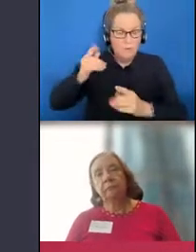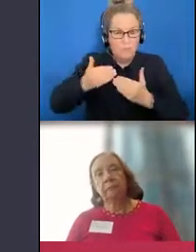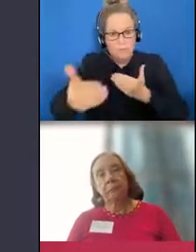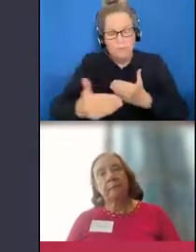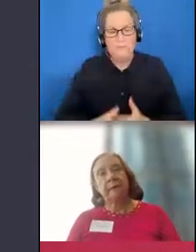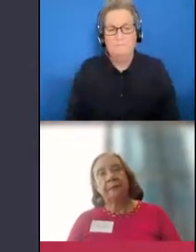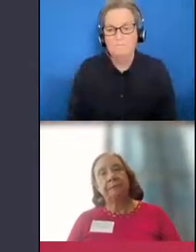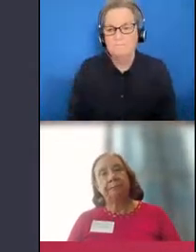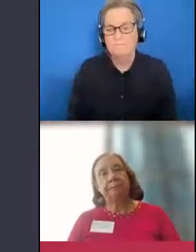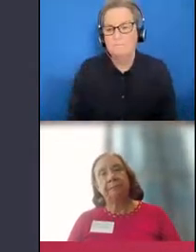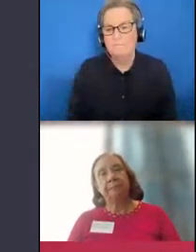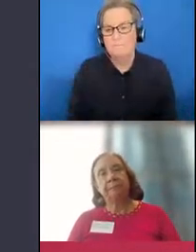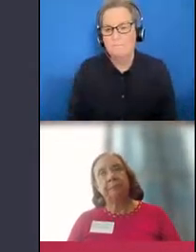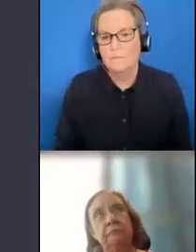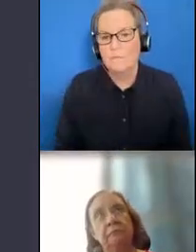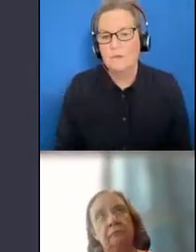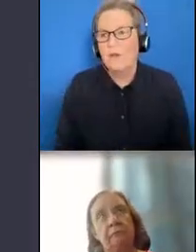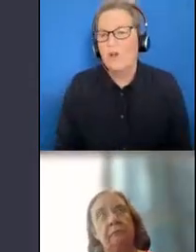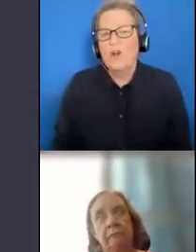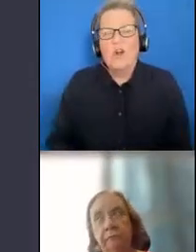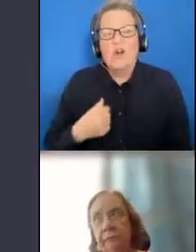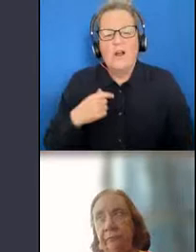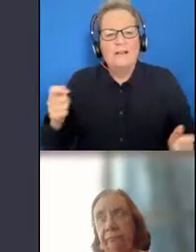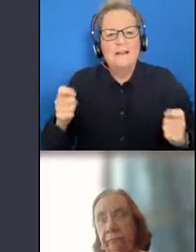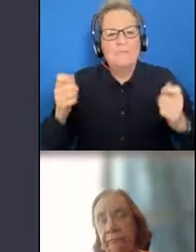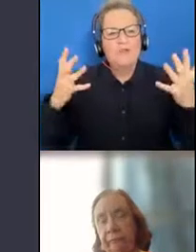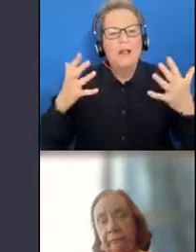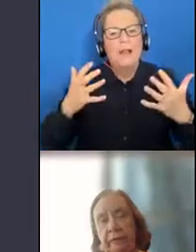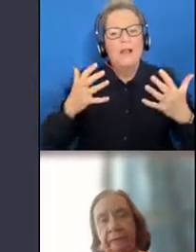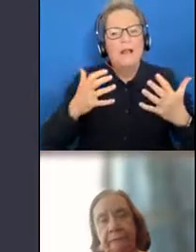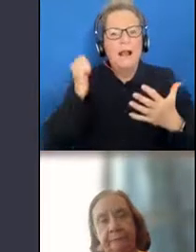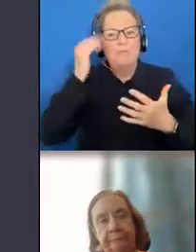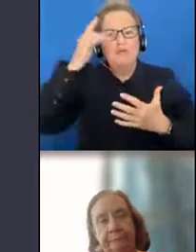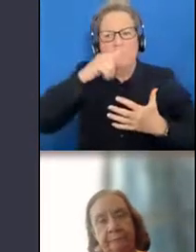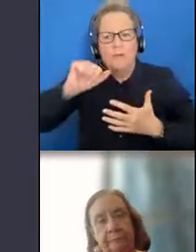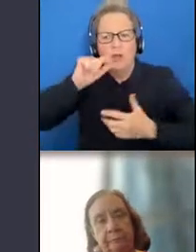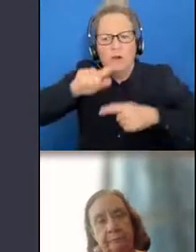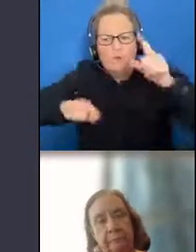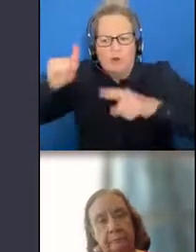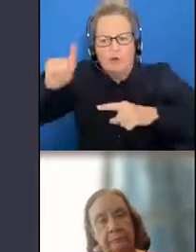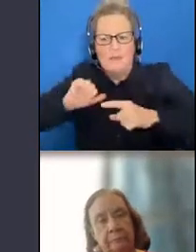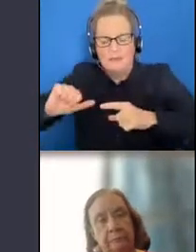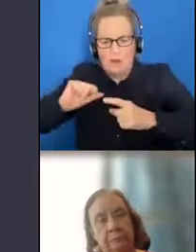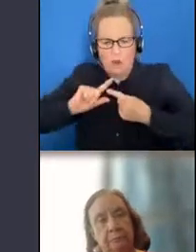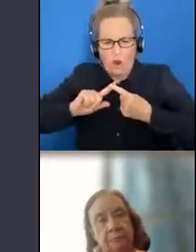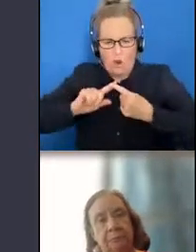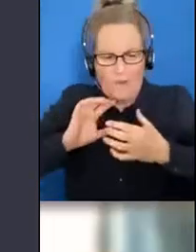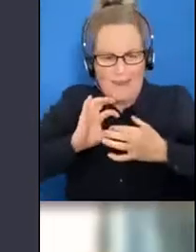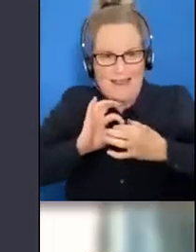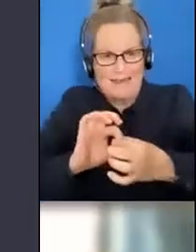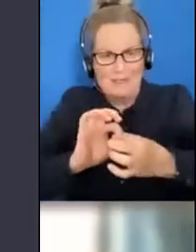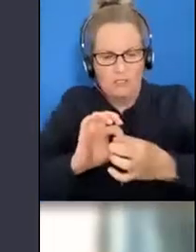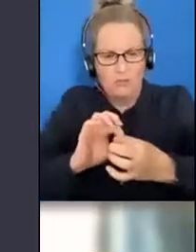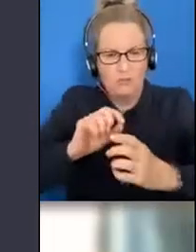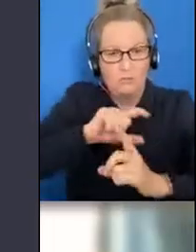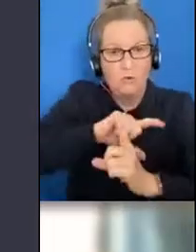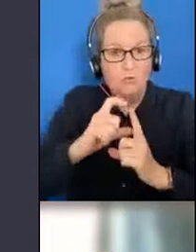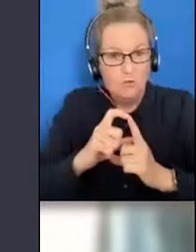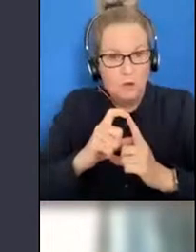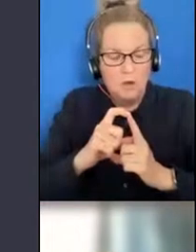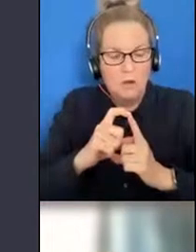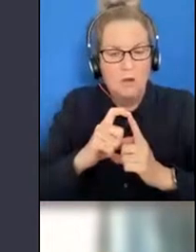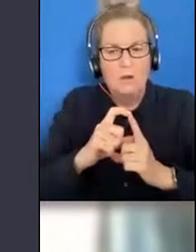and emerging and celebrate the diversity of Aboriginal peoples and their ongoing connections to culture and to the